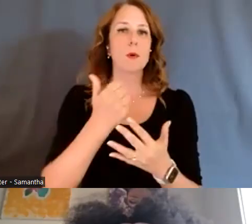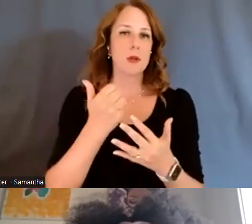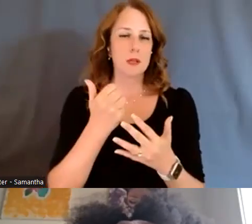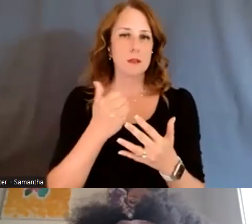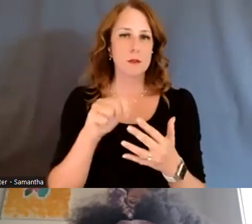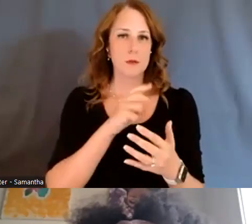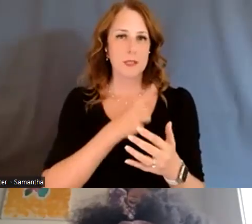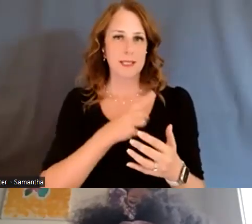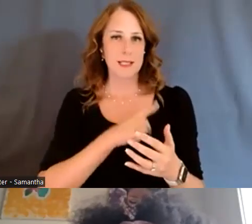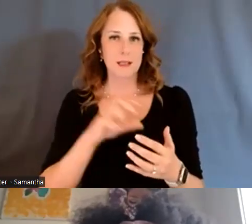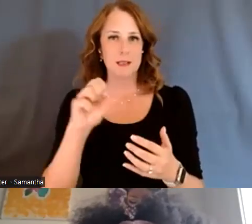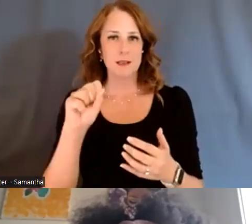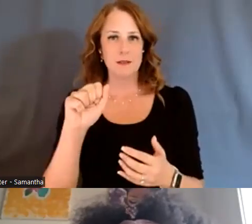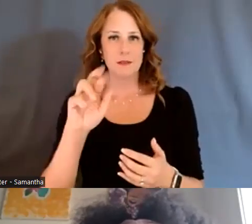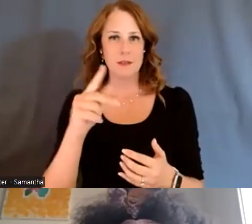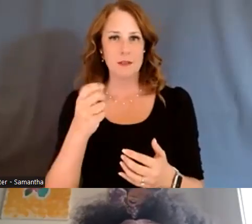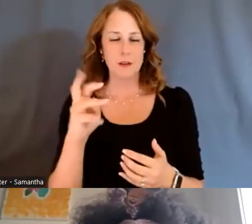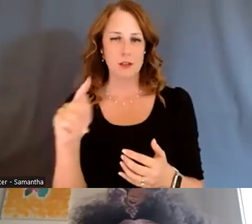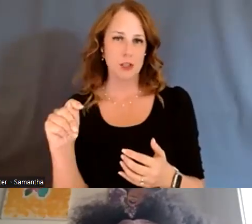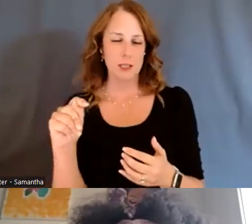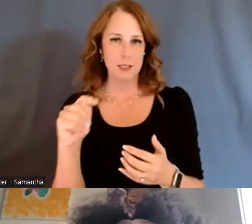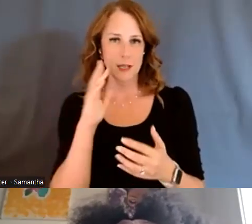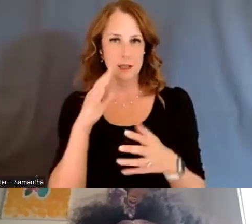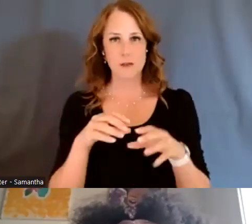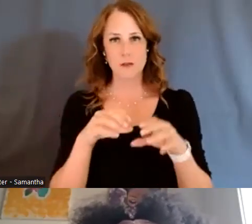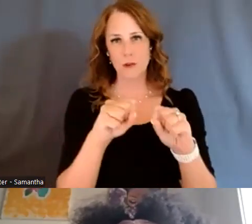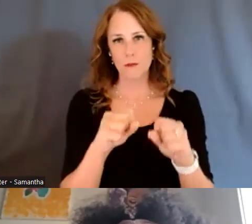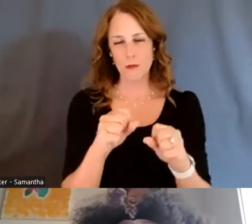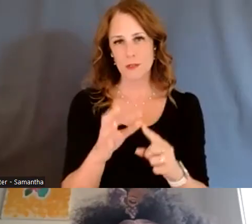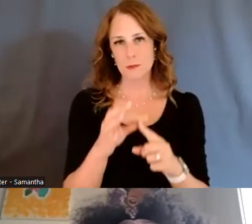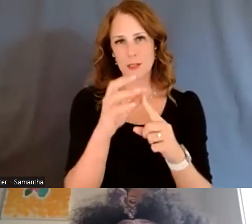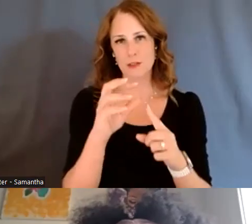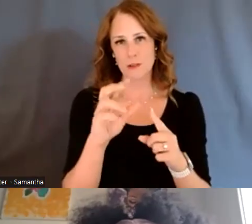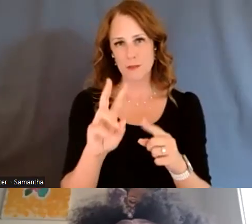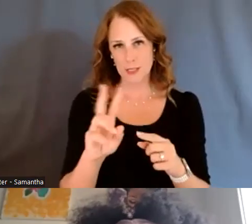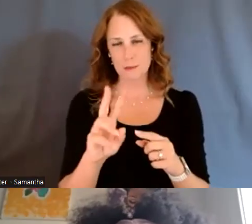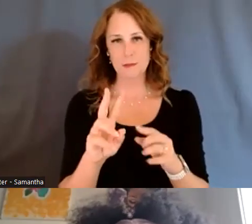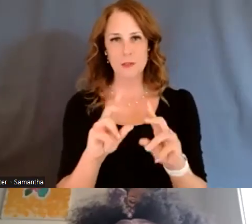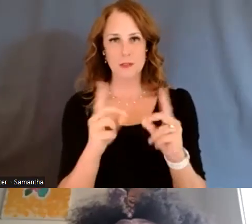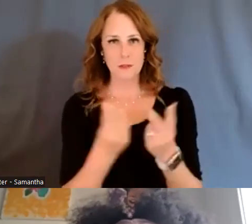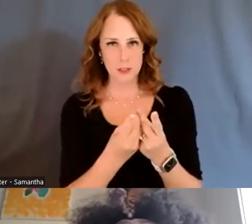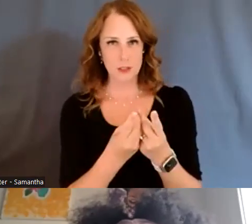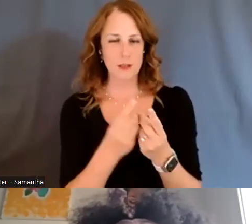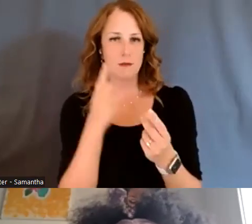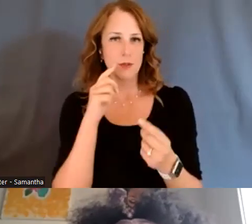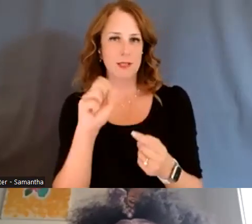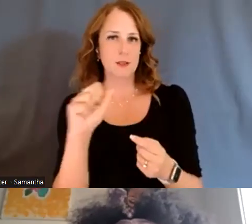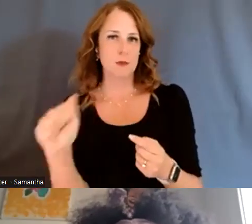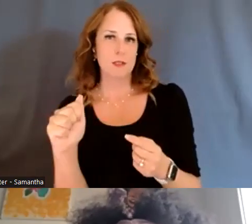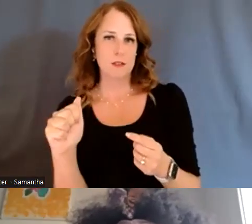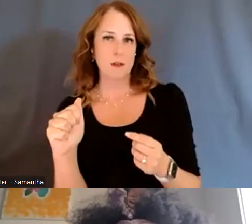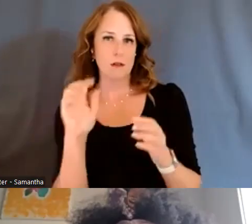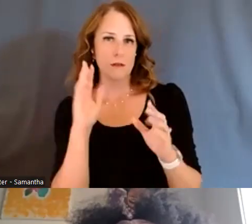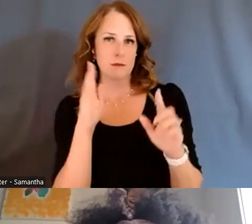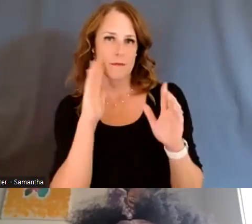over as supervisor of the Special Victims Investigation Division Sexual Assault Unit. So thank you so much, Jason, for being with us